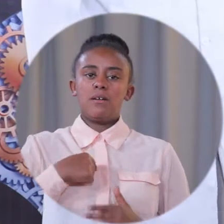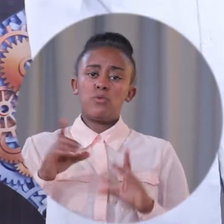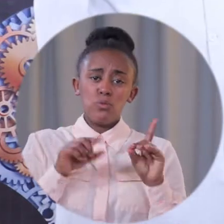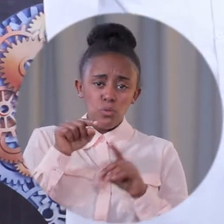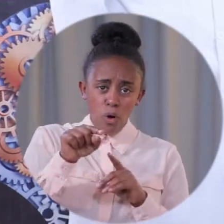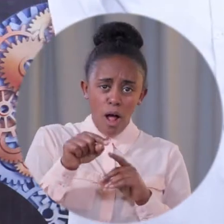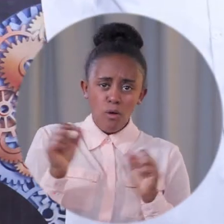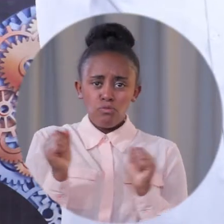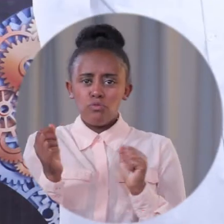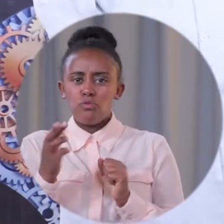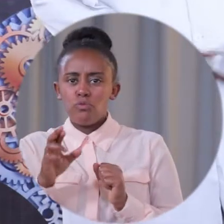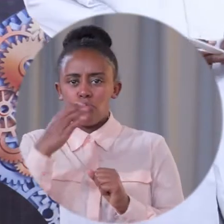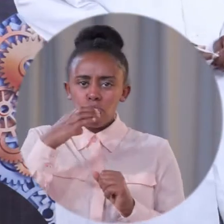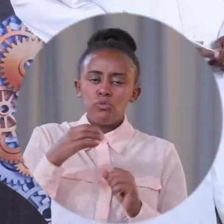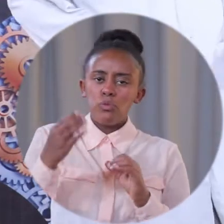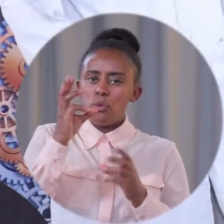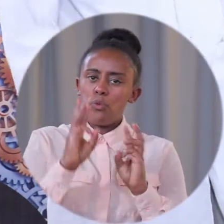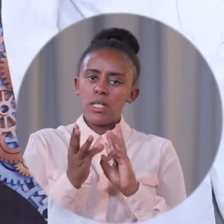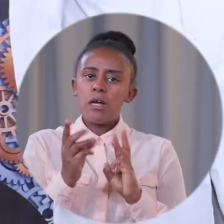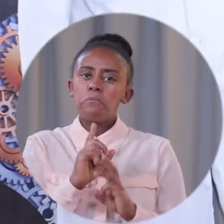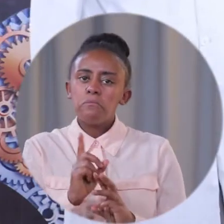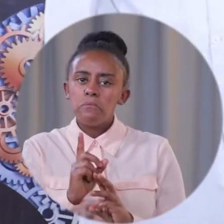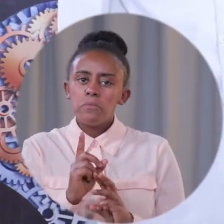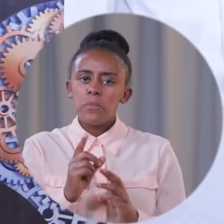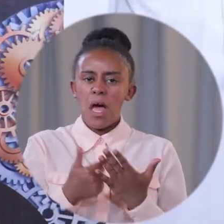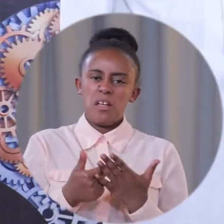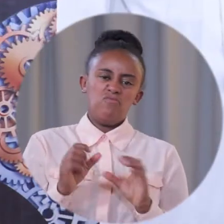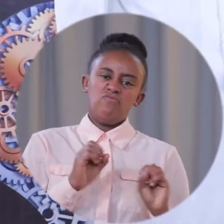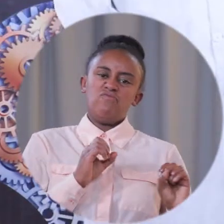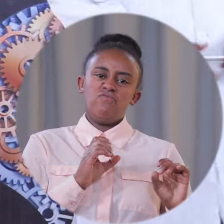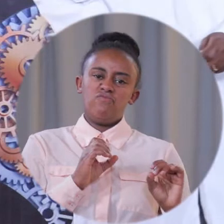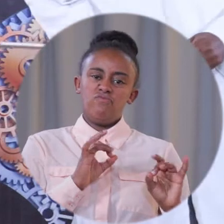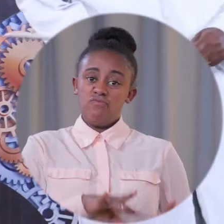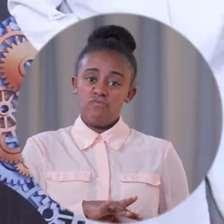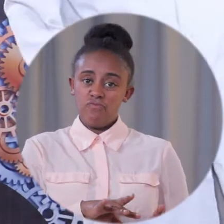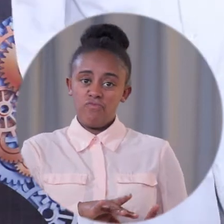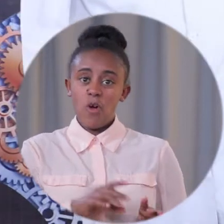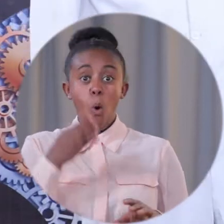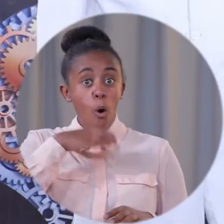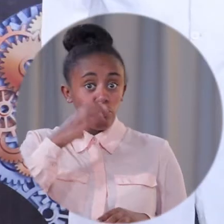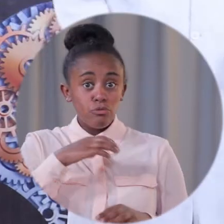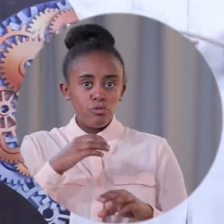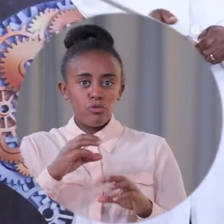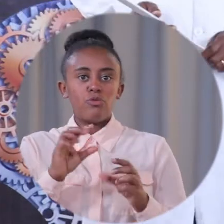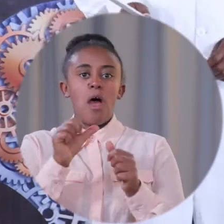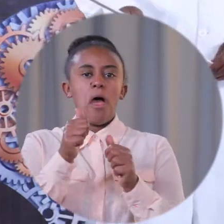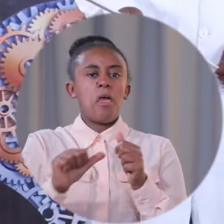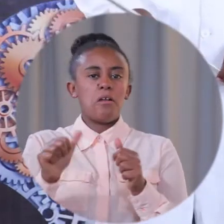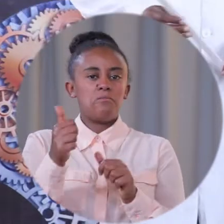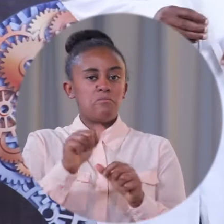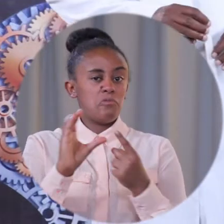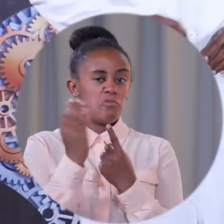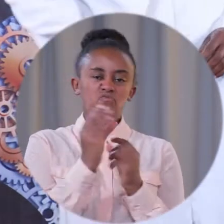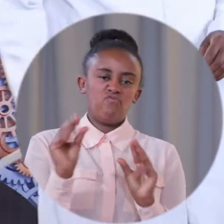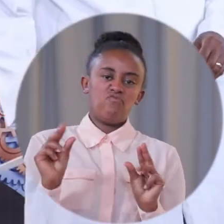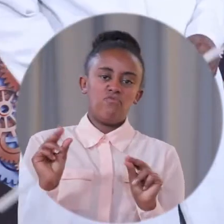or cool weather? Tamam. I dislike hot weather. I dislike hot weather.